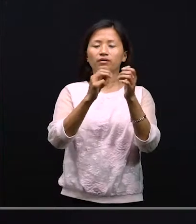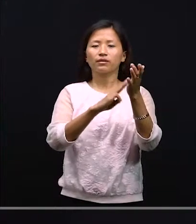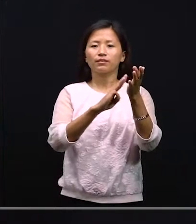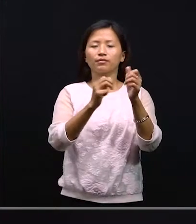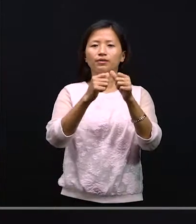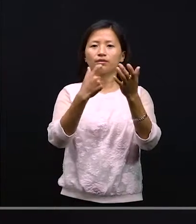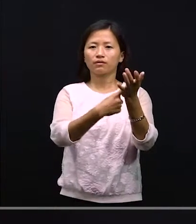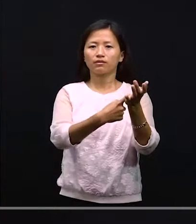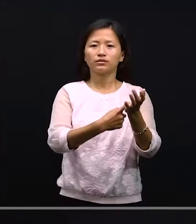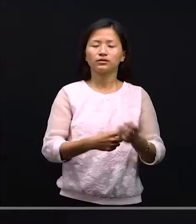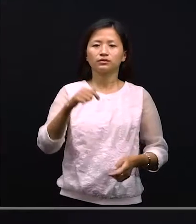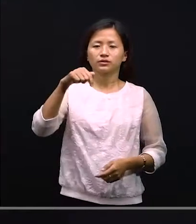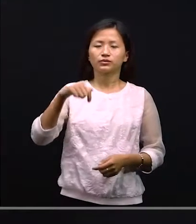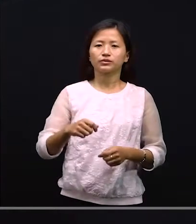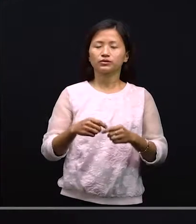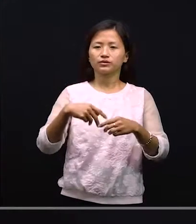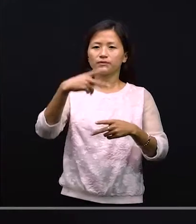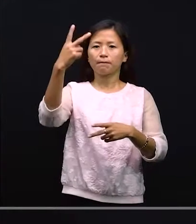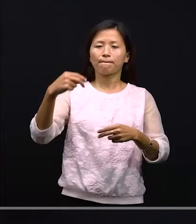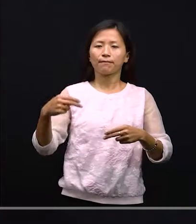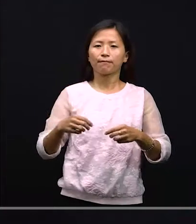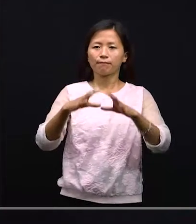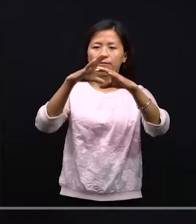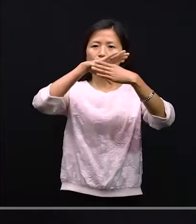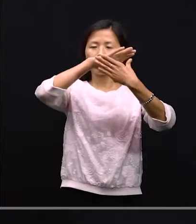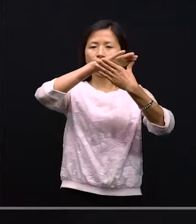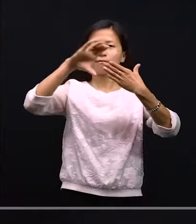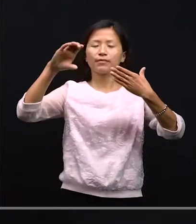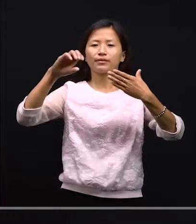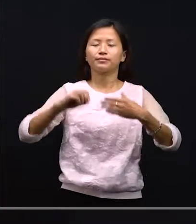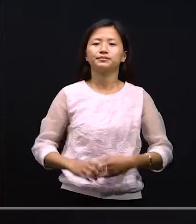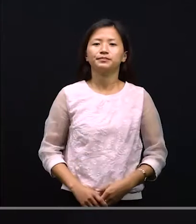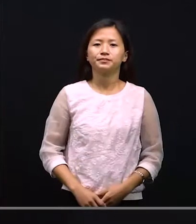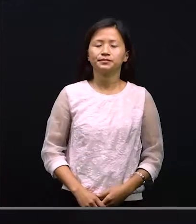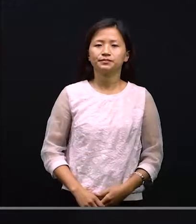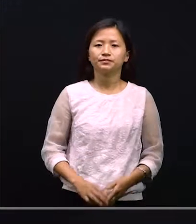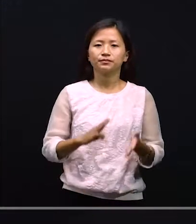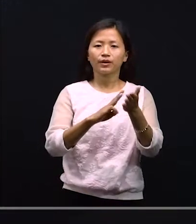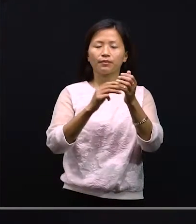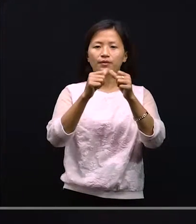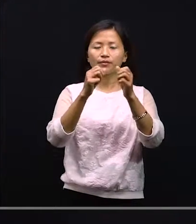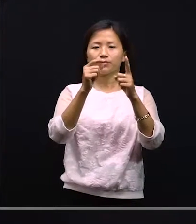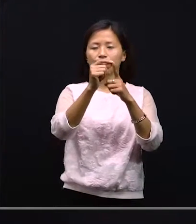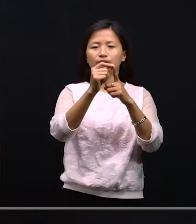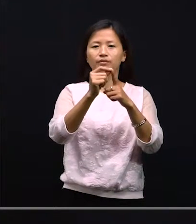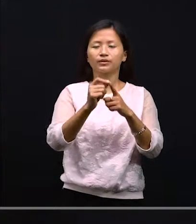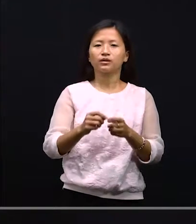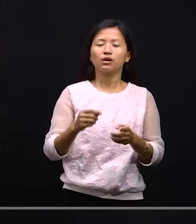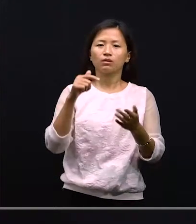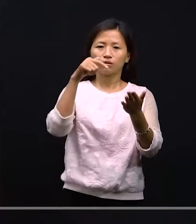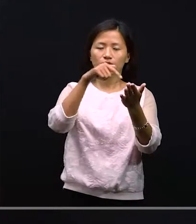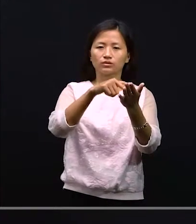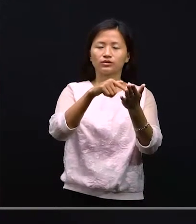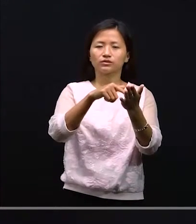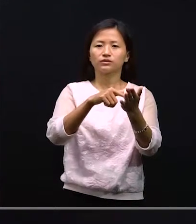going to use the map. Okay, so with the help of map I will show you the location of these mountains and rivers, and I